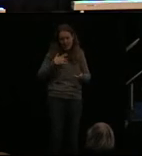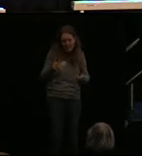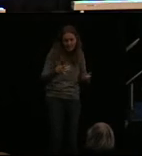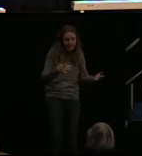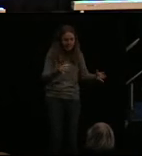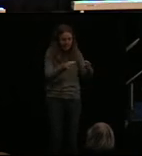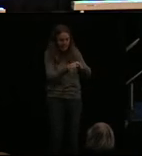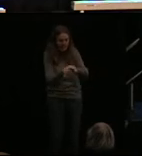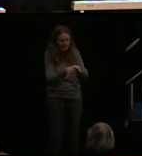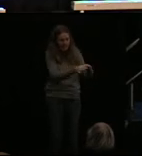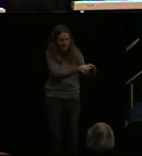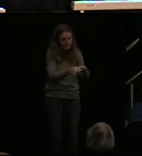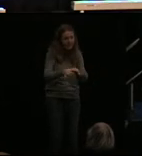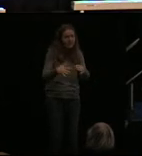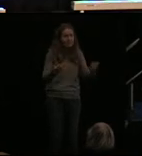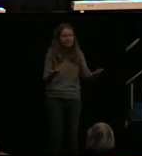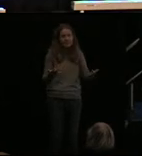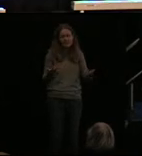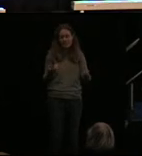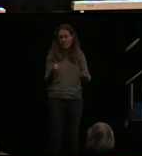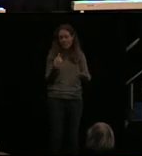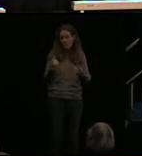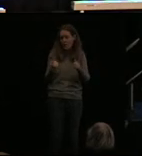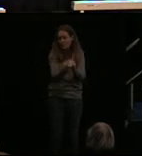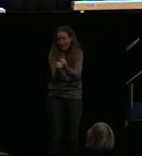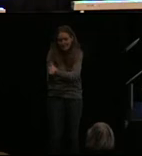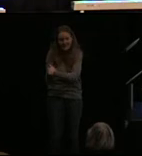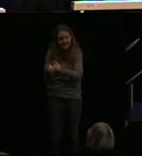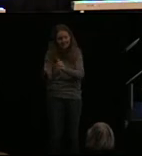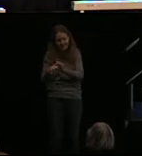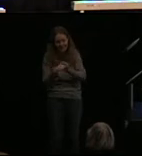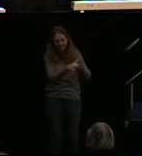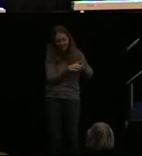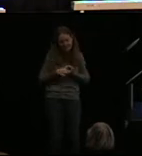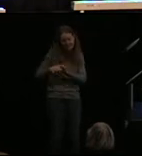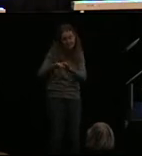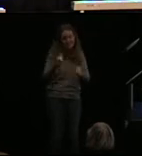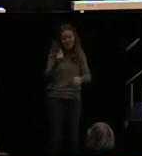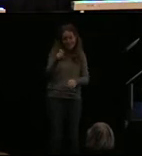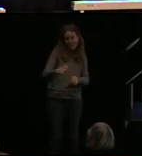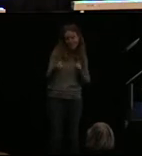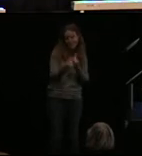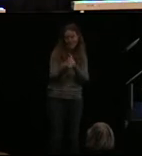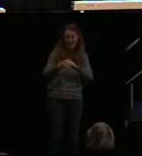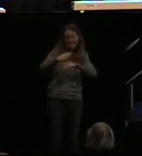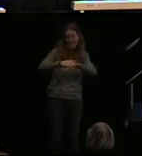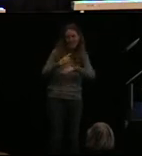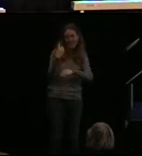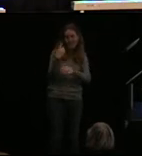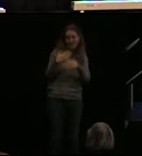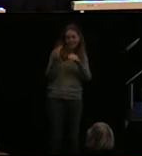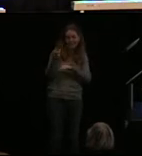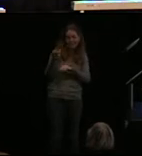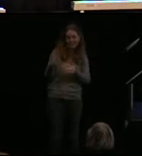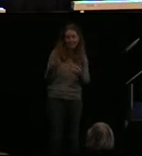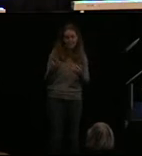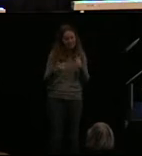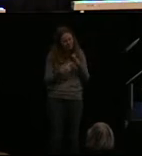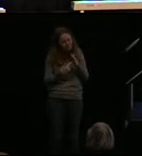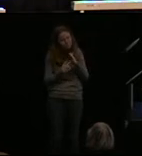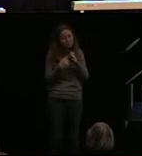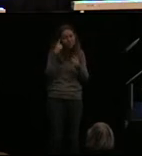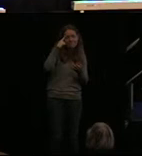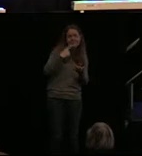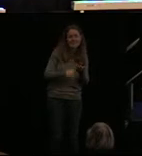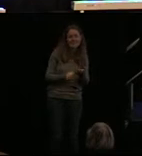determine the people I come into contact with. Maybe the person I'll meet and marry one day. Critical decisions,